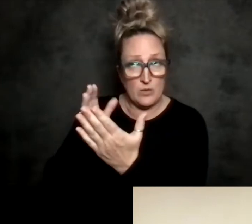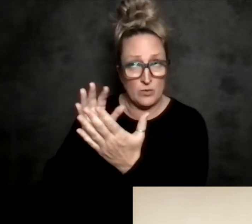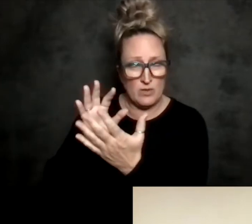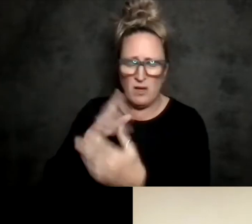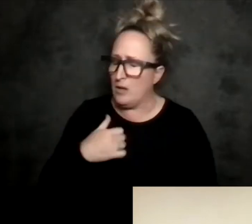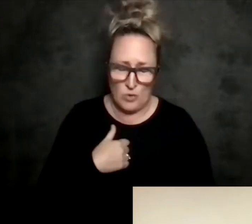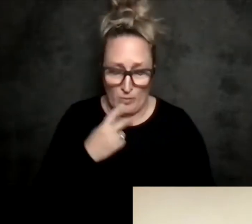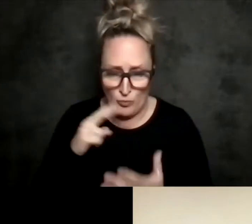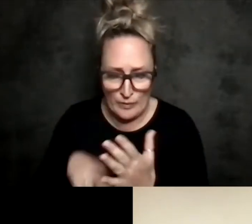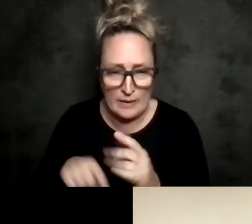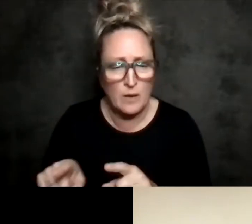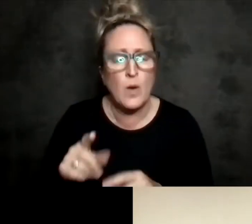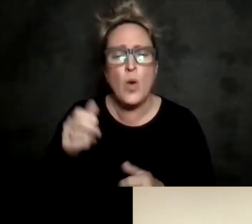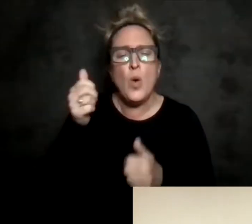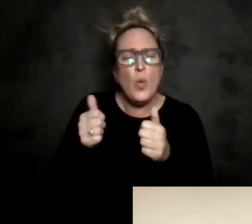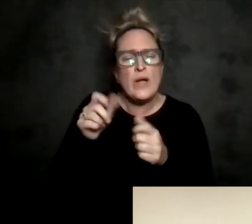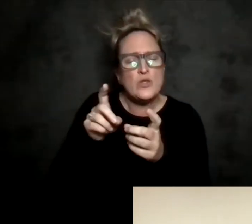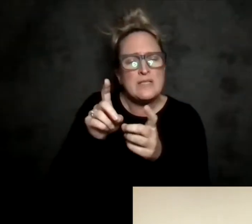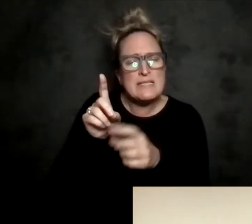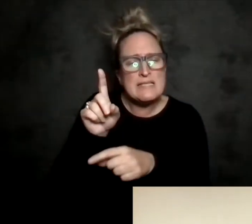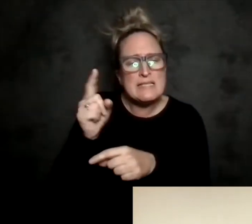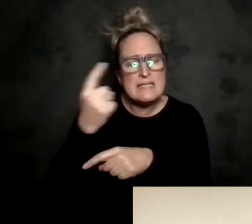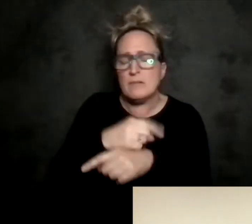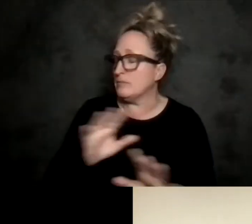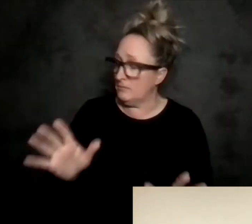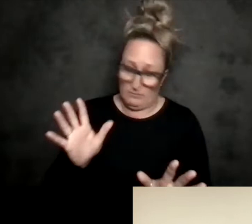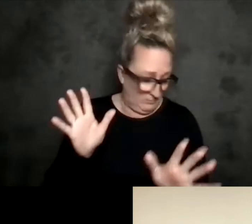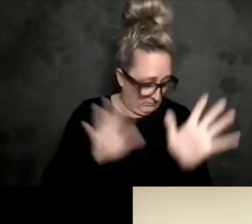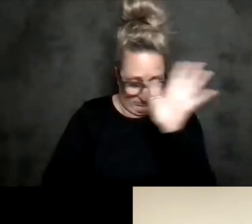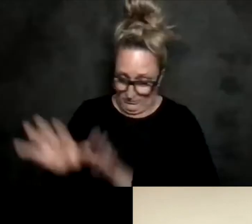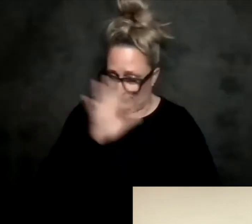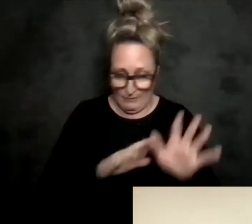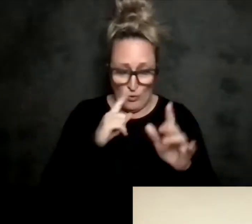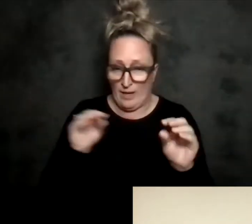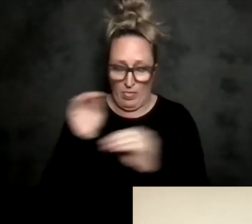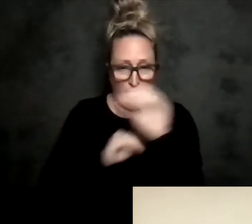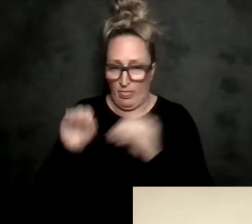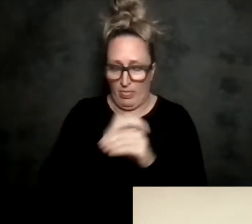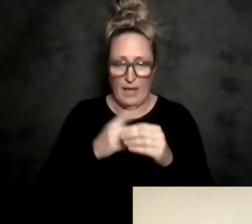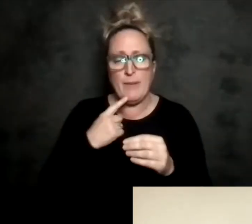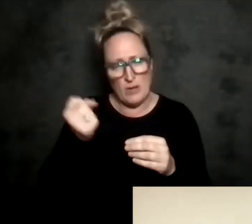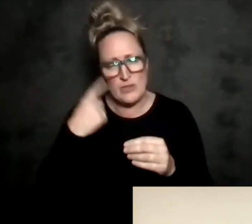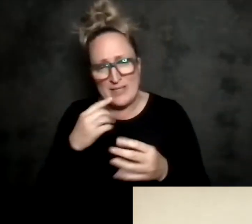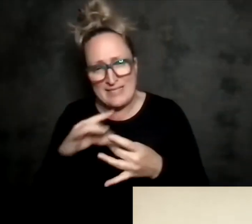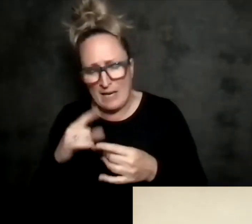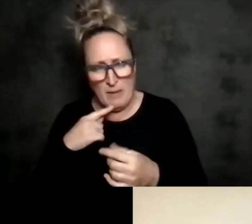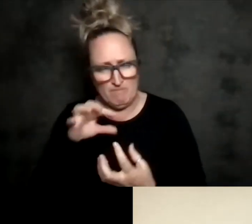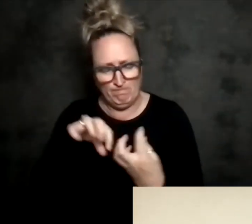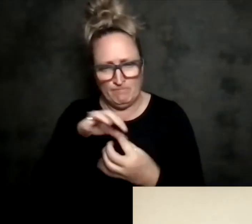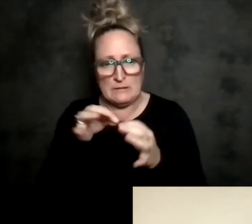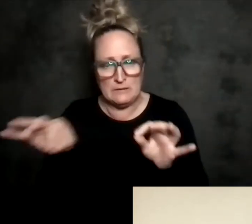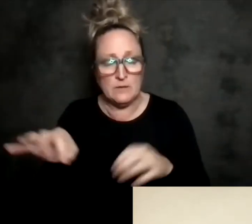sorry. What date is the 30 days in advance? Okay, wait. I'm trying to restate the question because I get what it's saying.